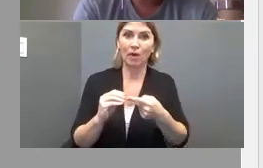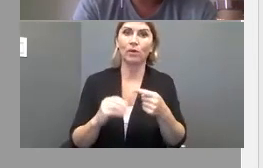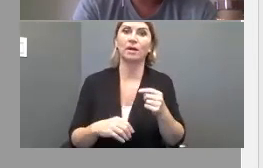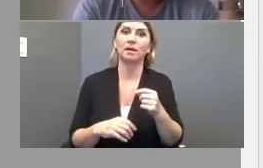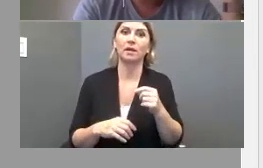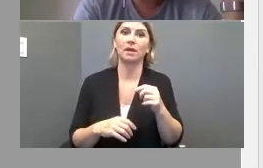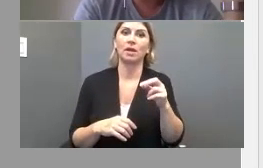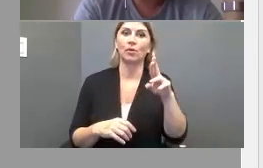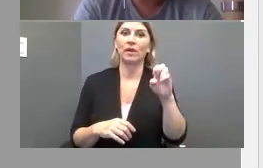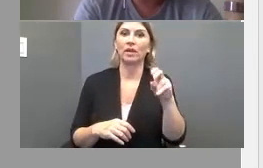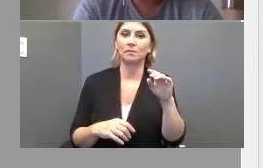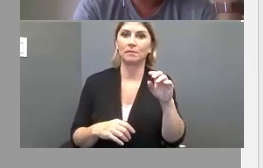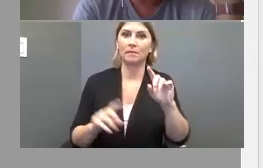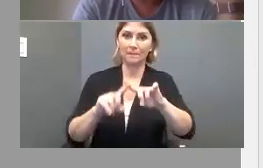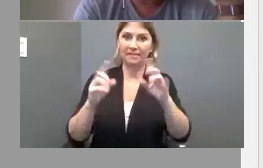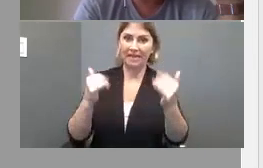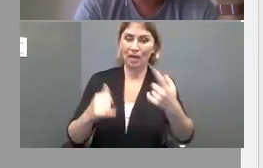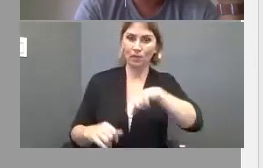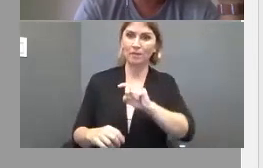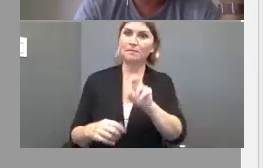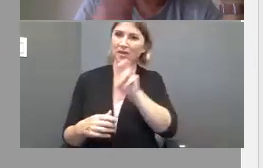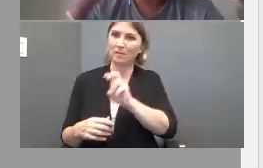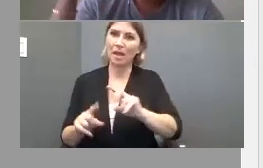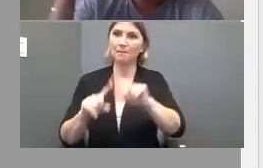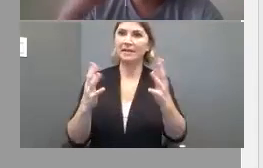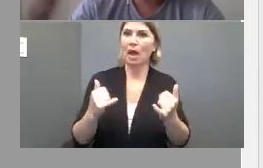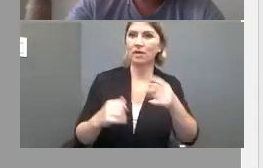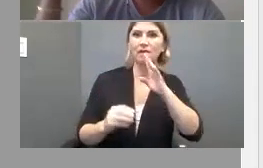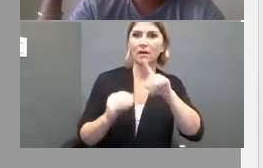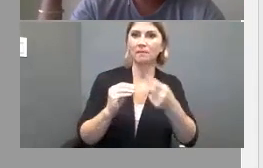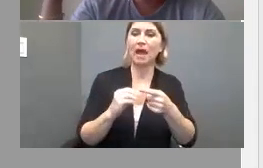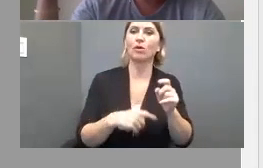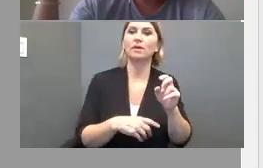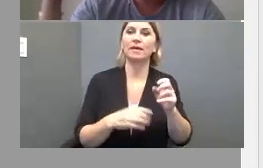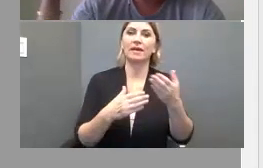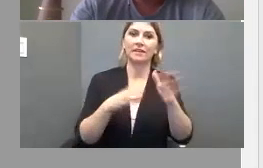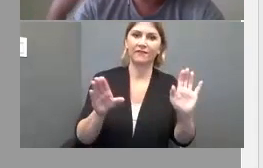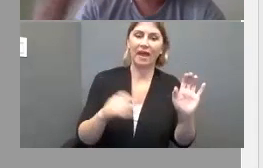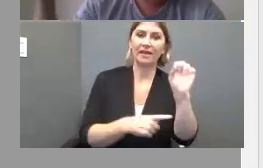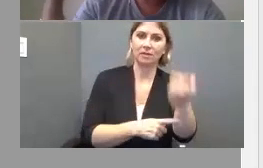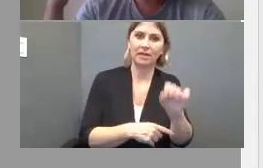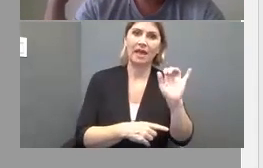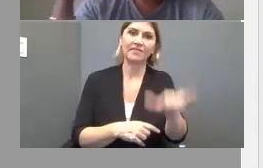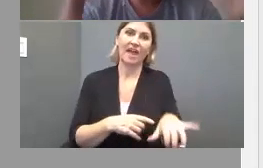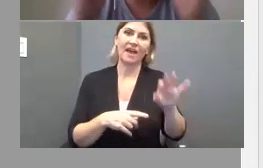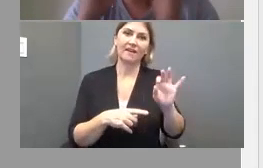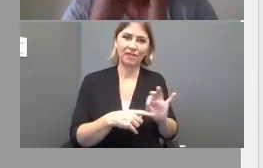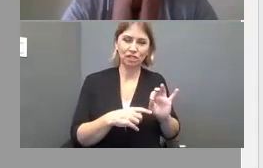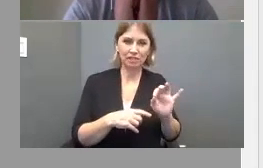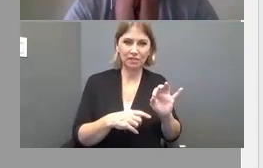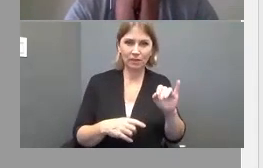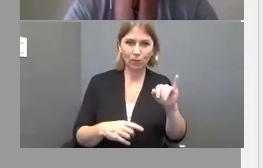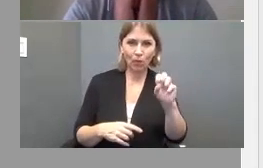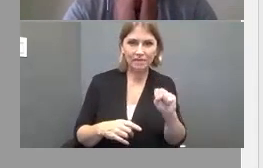algorithms. But today we are going to talk about divide and conquer algorithms, that is recursive algorithms where your function calls itself in order